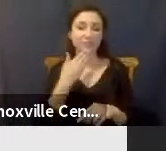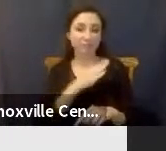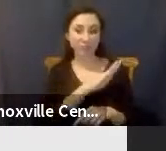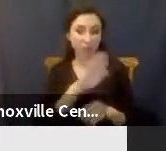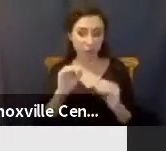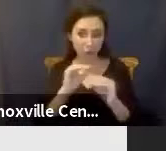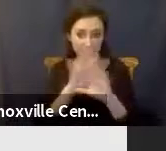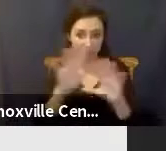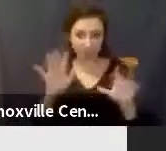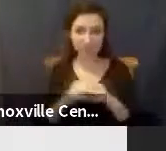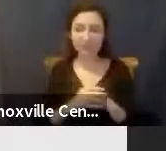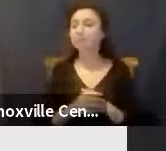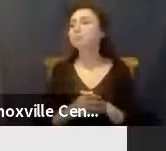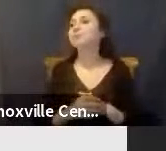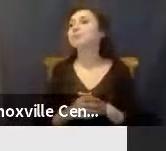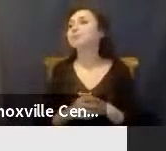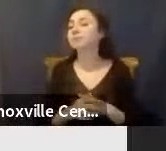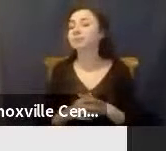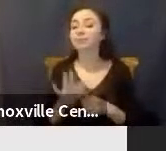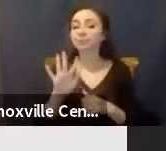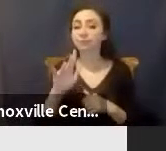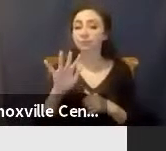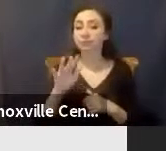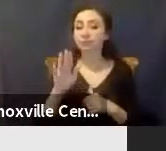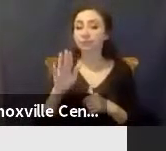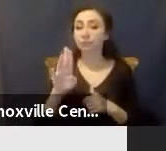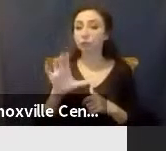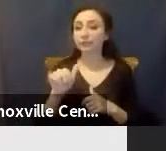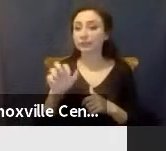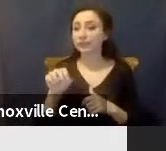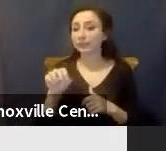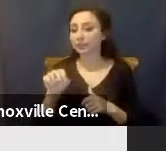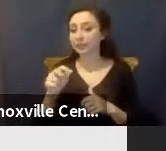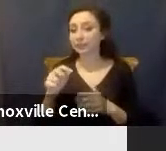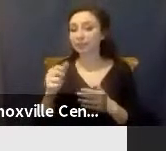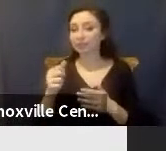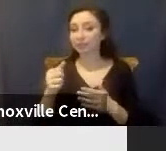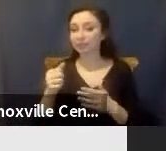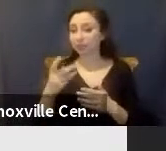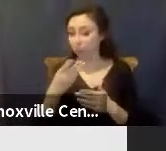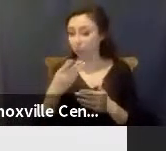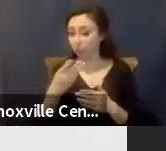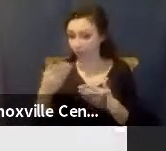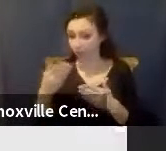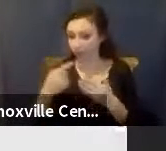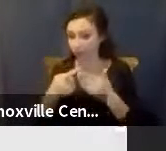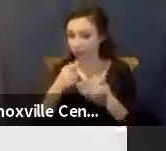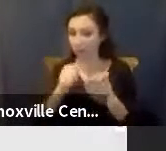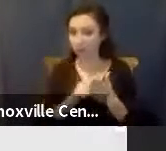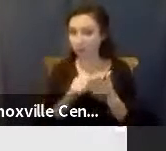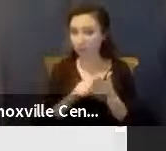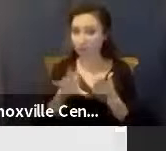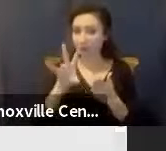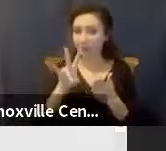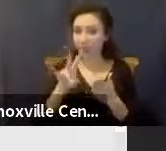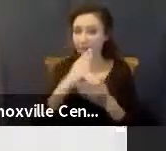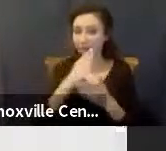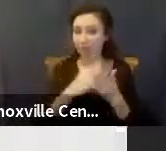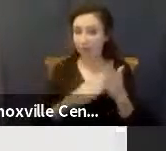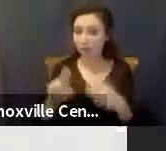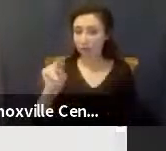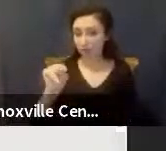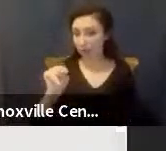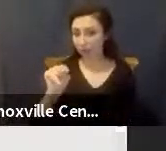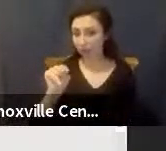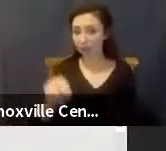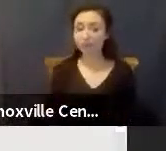clarification, gentlemen. On page, I have a few things to discuss. On page 7, section N,